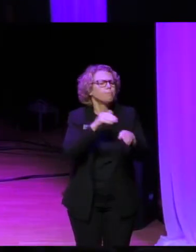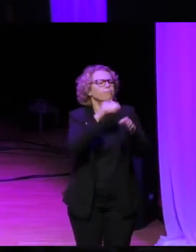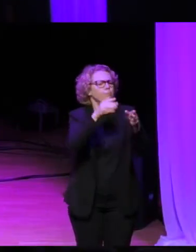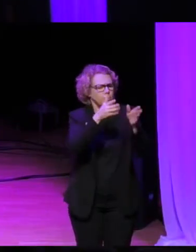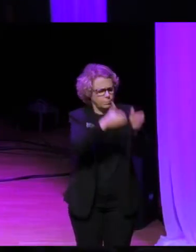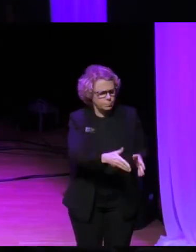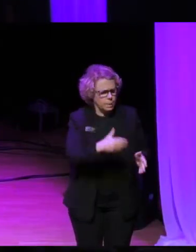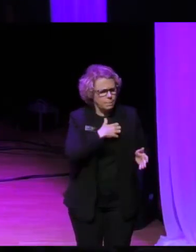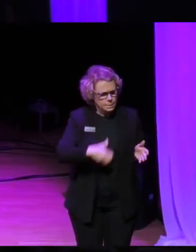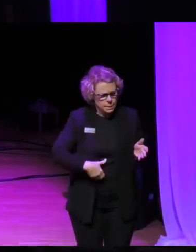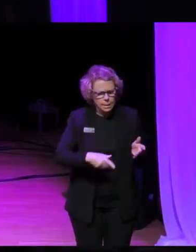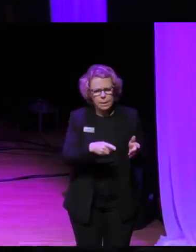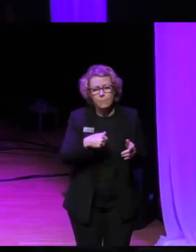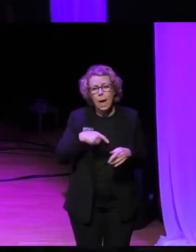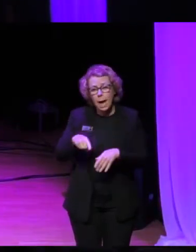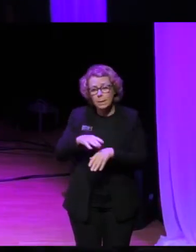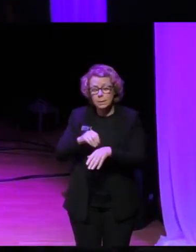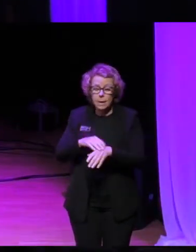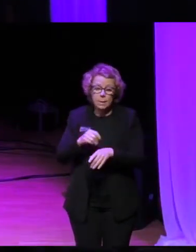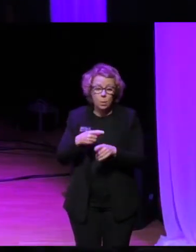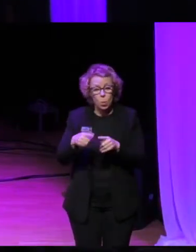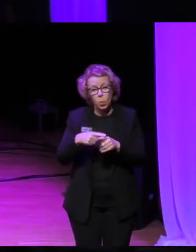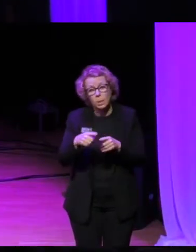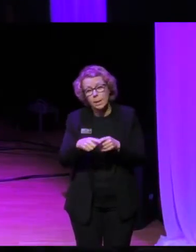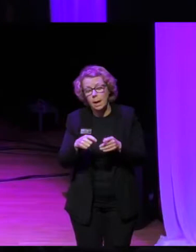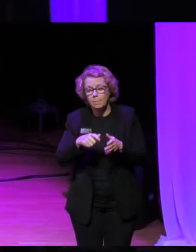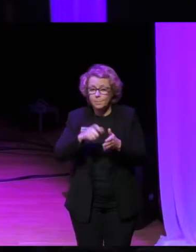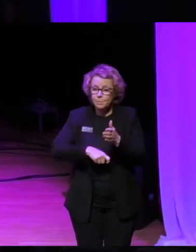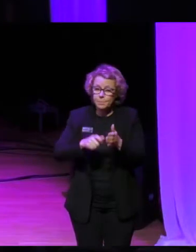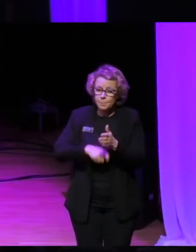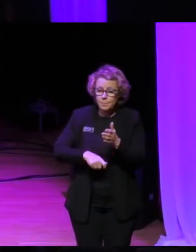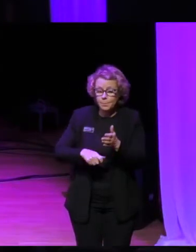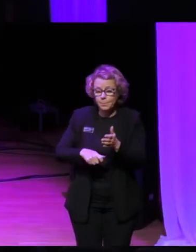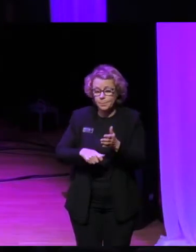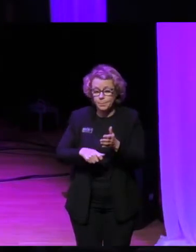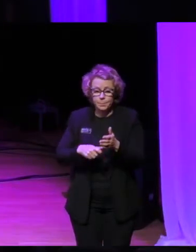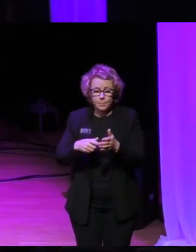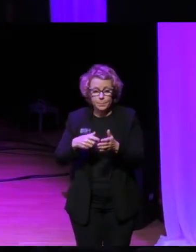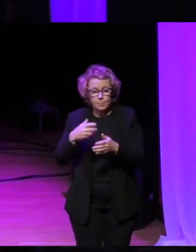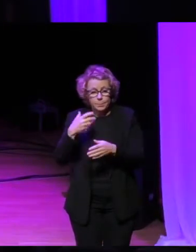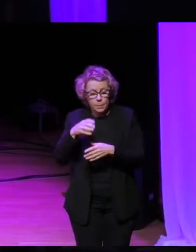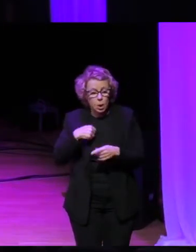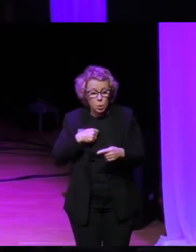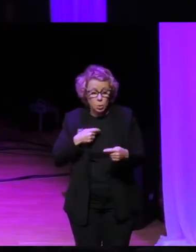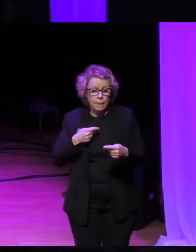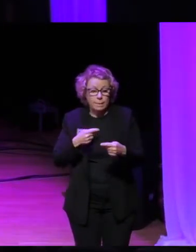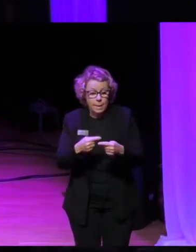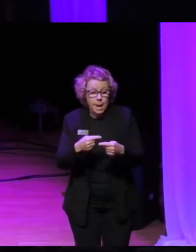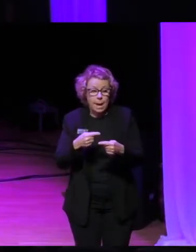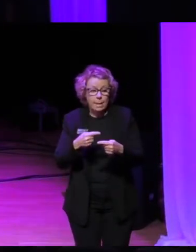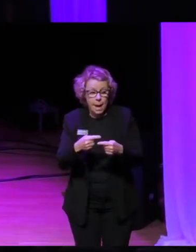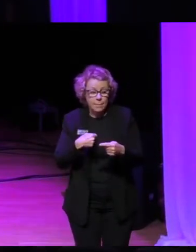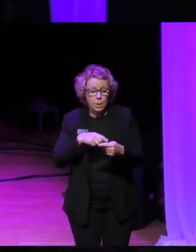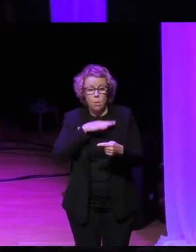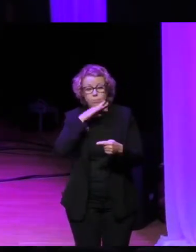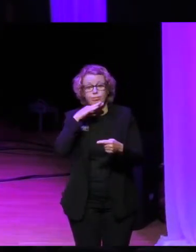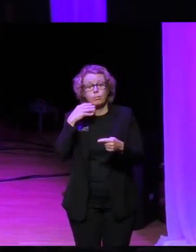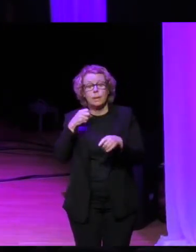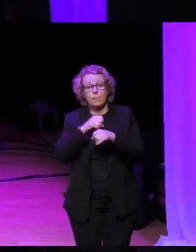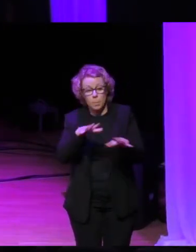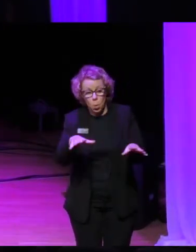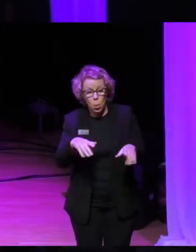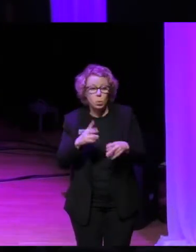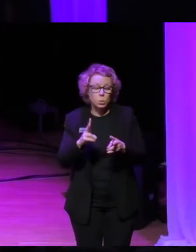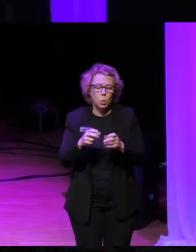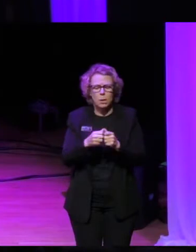in Sweden, it pops up articles or, you know, posts that now we're closed, now we have enough, and so forth. I would like to hear a little